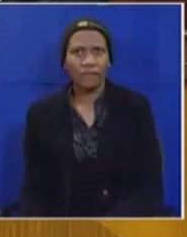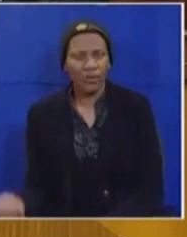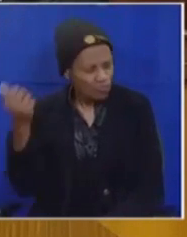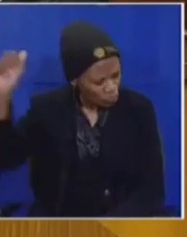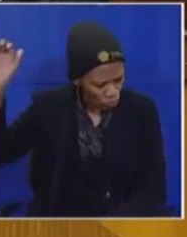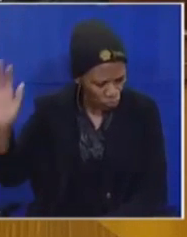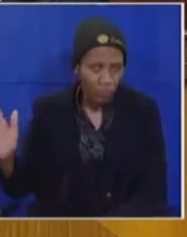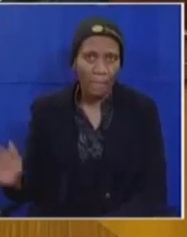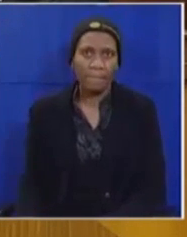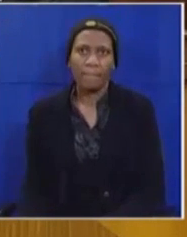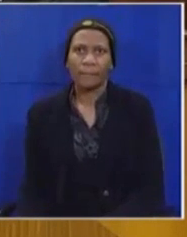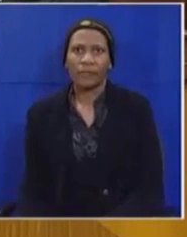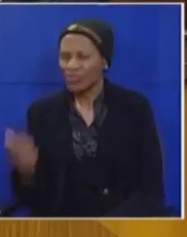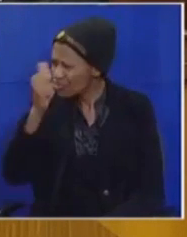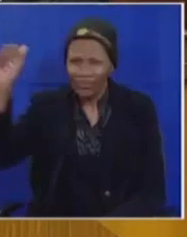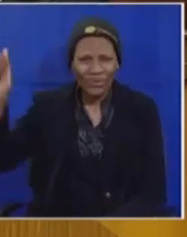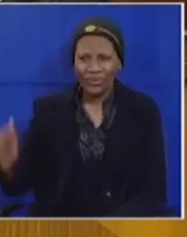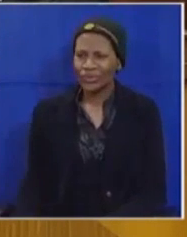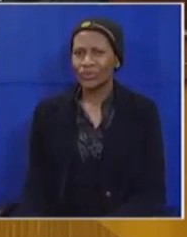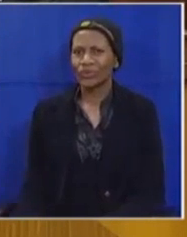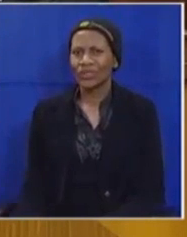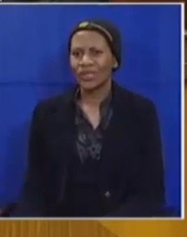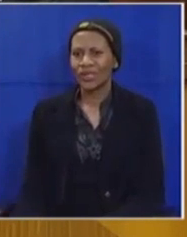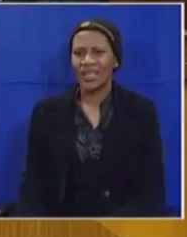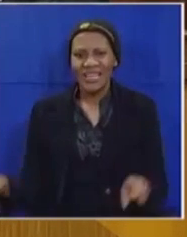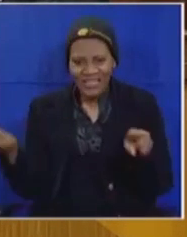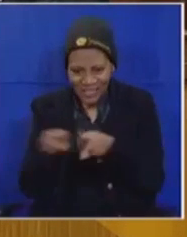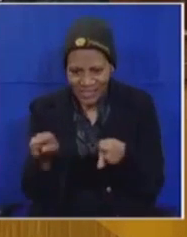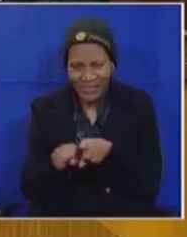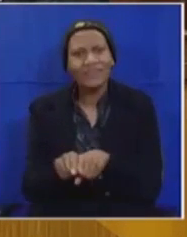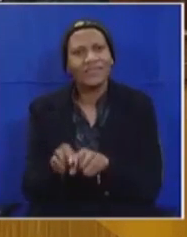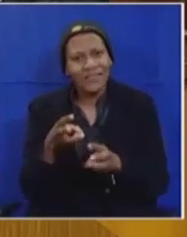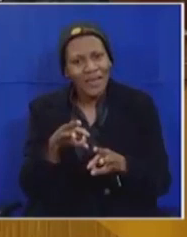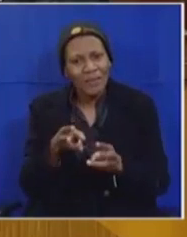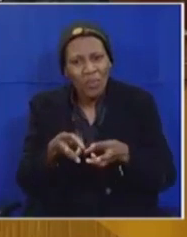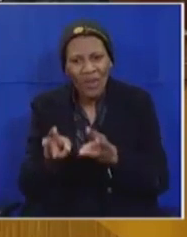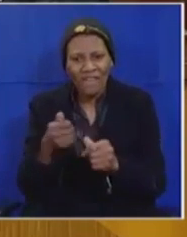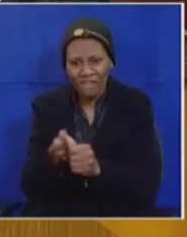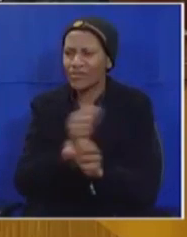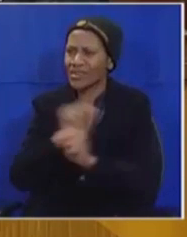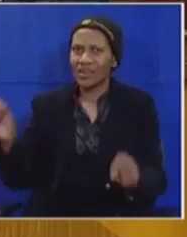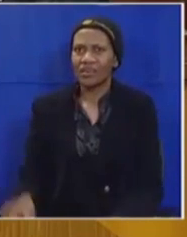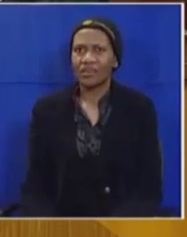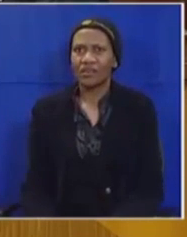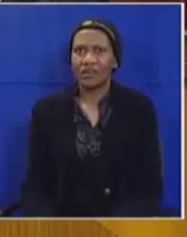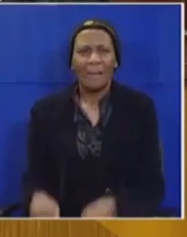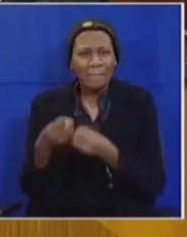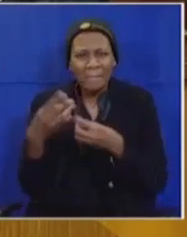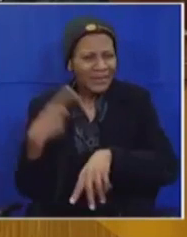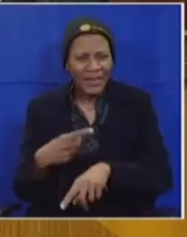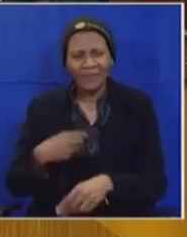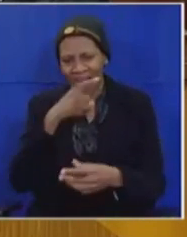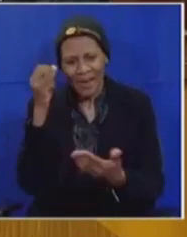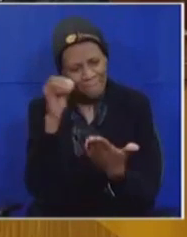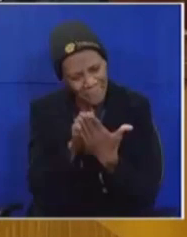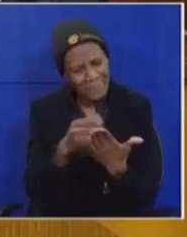again in the House. No, but you're not using the same discretion you Your said in name is letter not you are here. using. It was. General's name was there. I was there. I saw